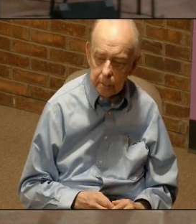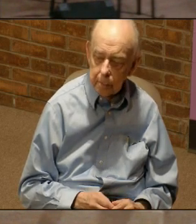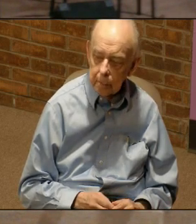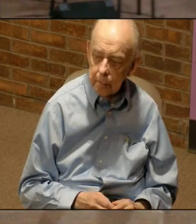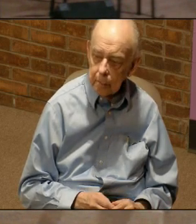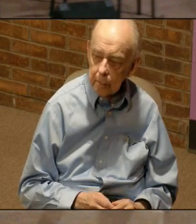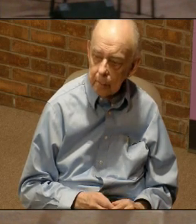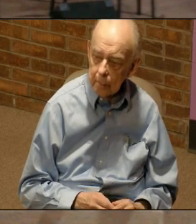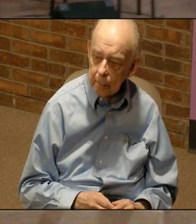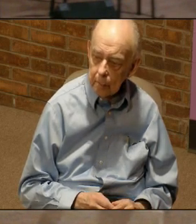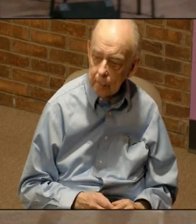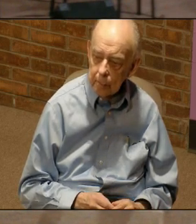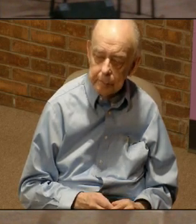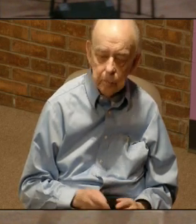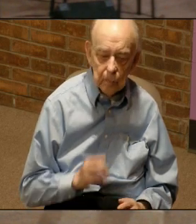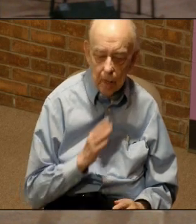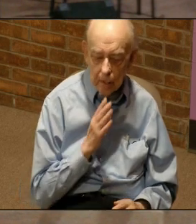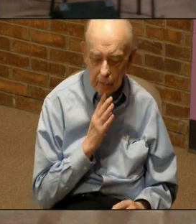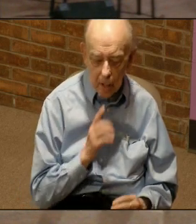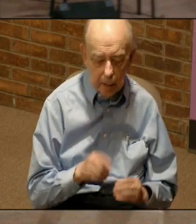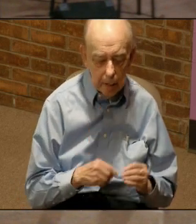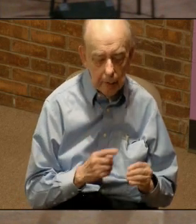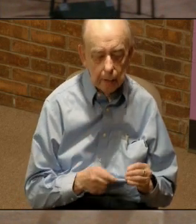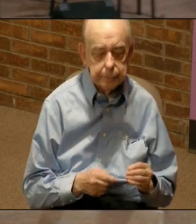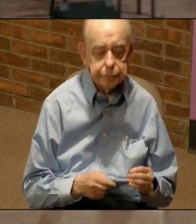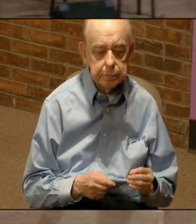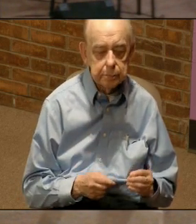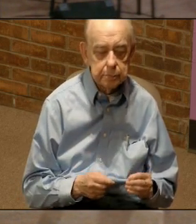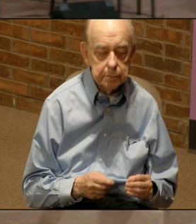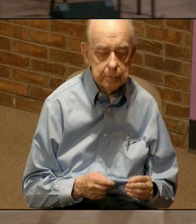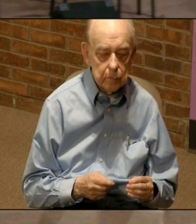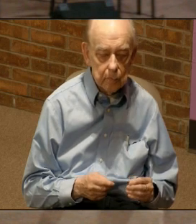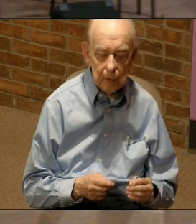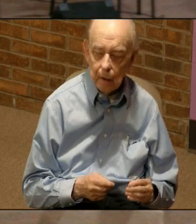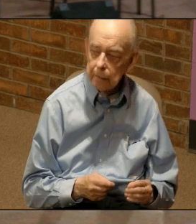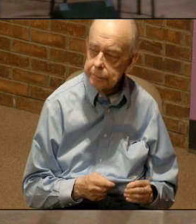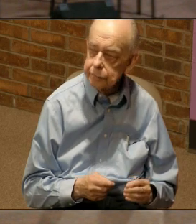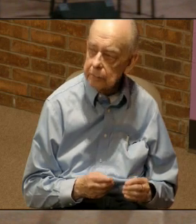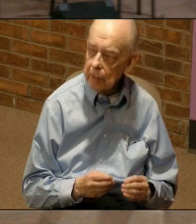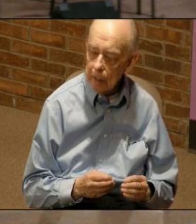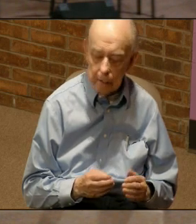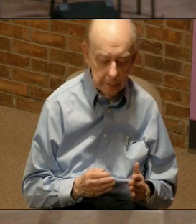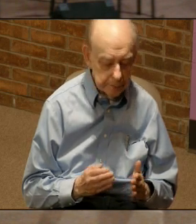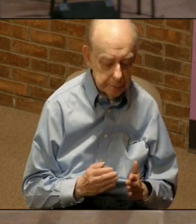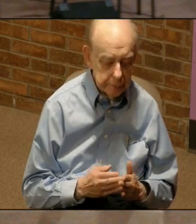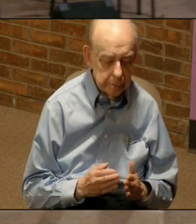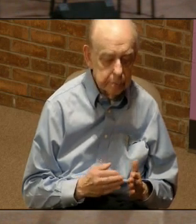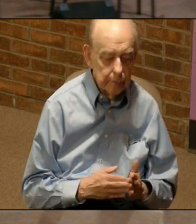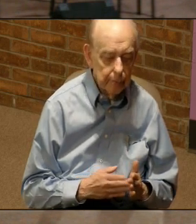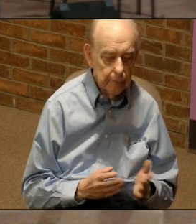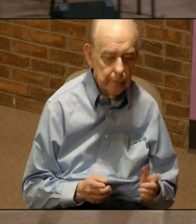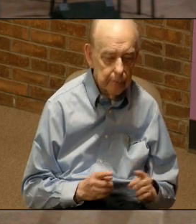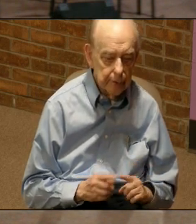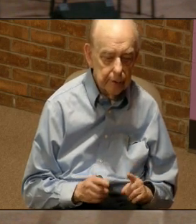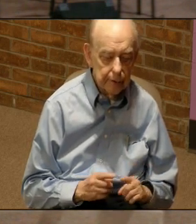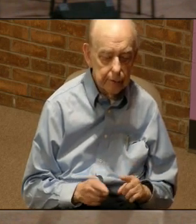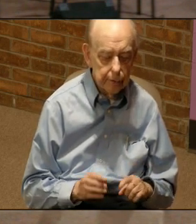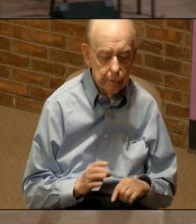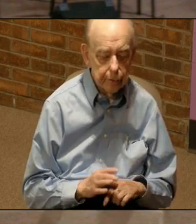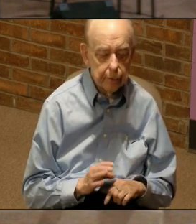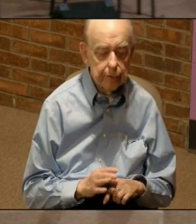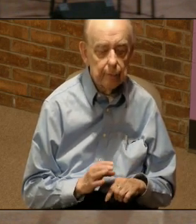again, he starts talking about a couple places, the message to the Smyrna, Pergamum, and